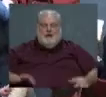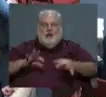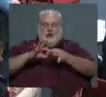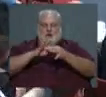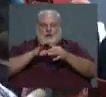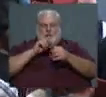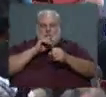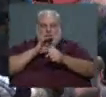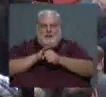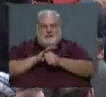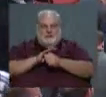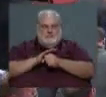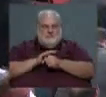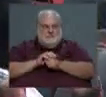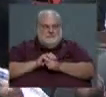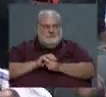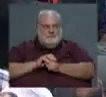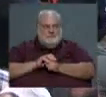of Allegiance.